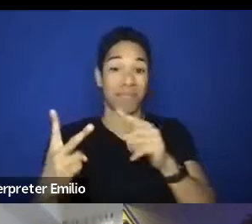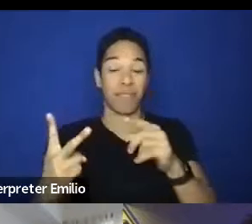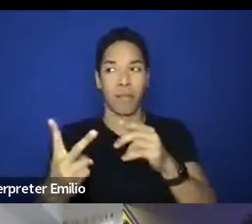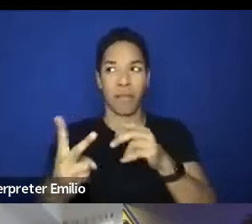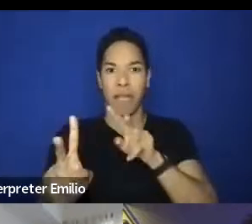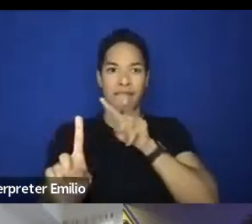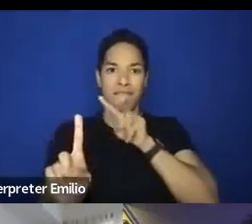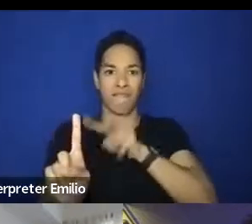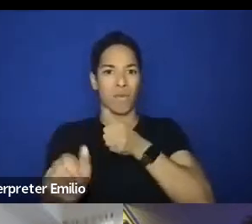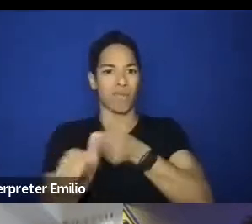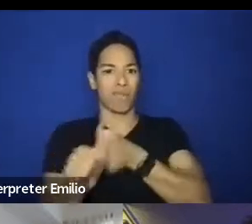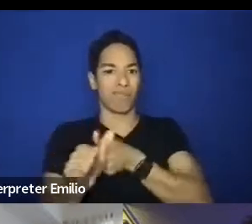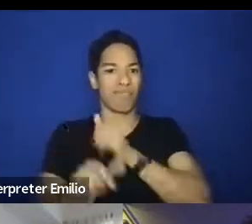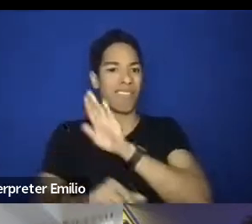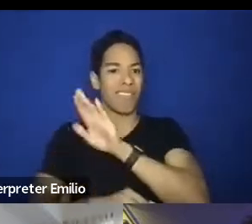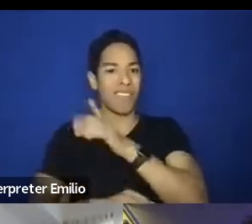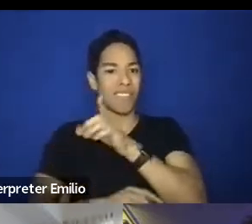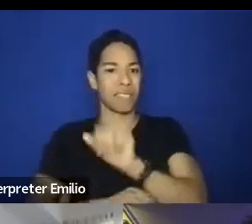I think